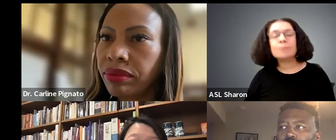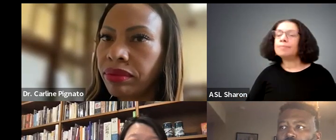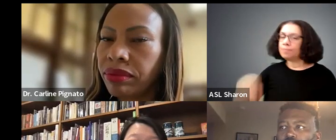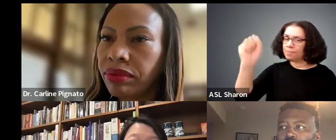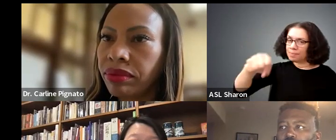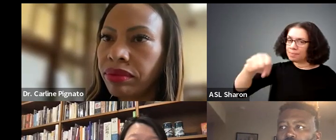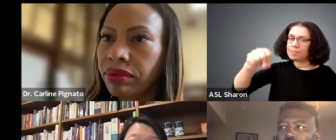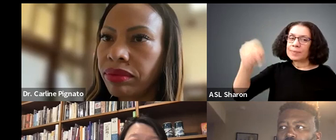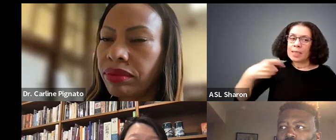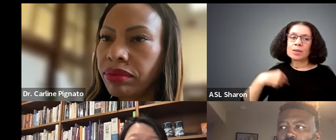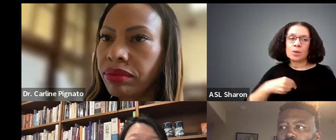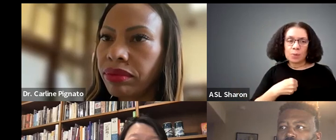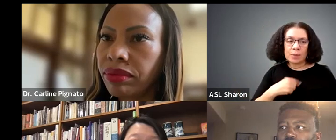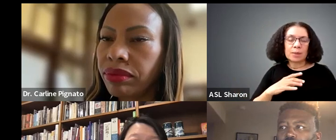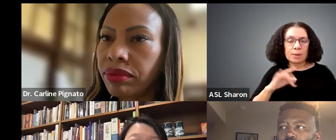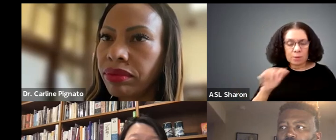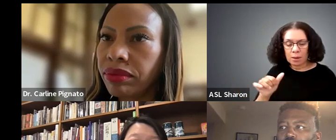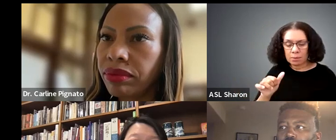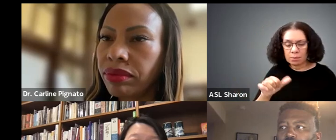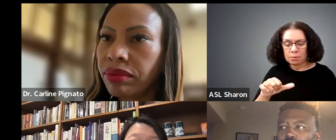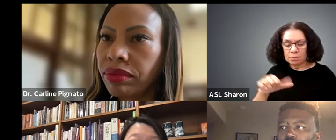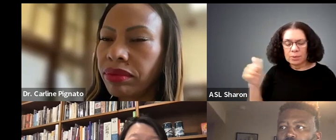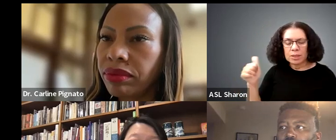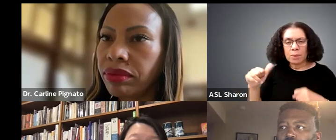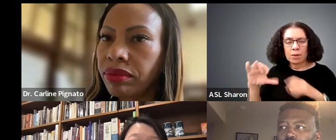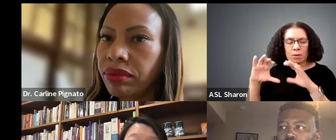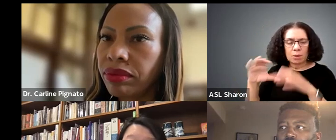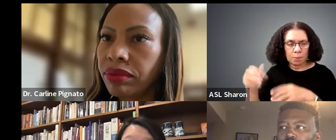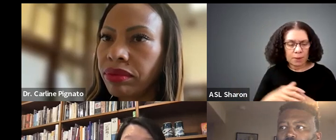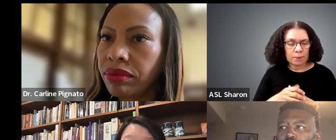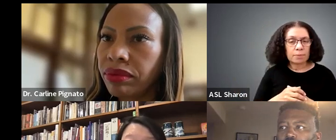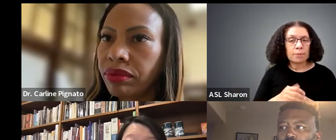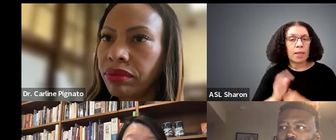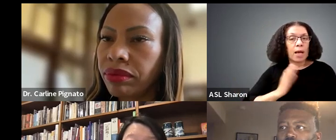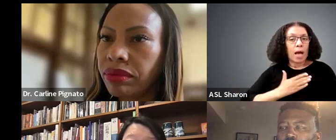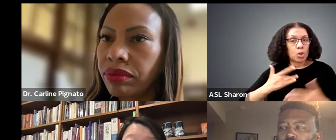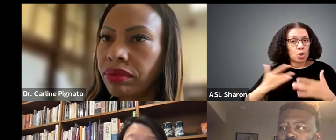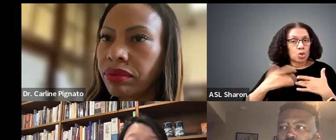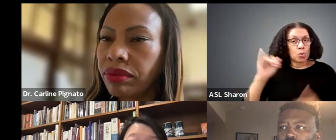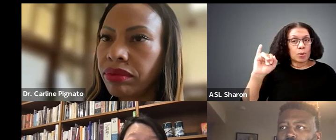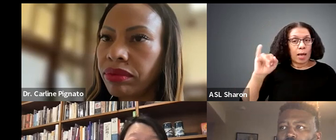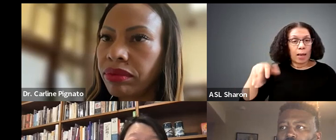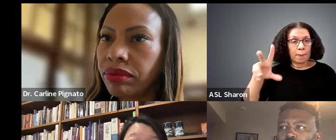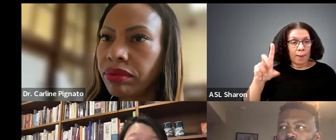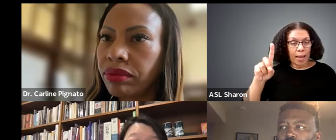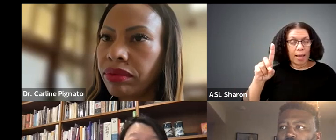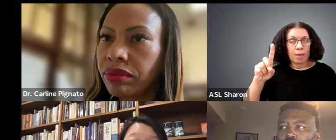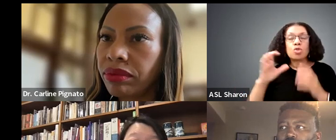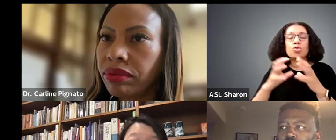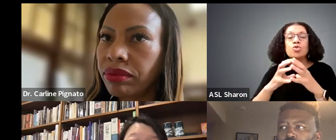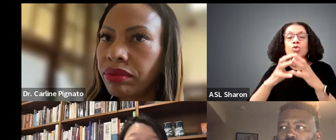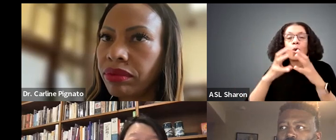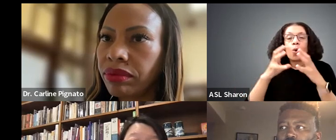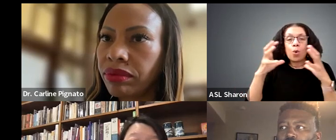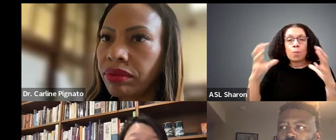with Austin ISD. Matter of fact, the big concern with the iPads is there's so much information about the candidates